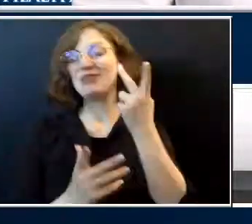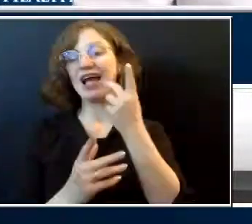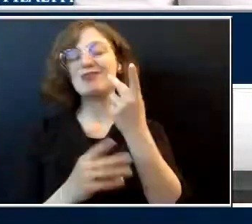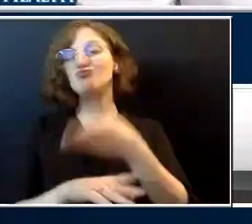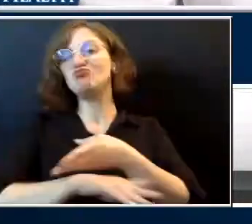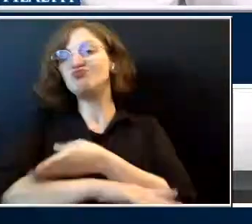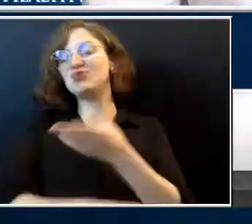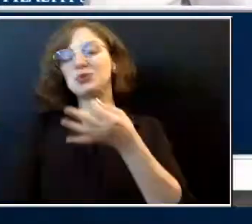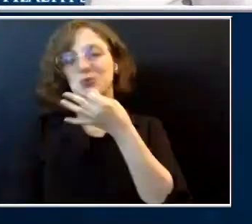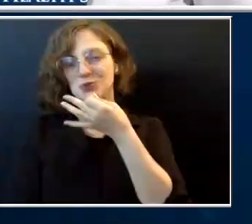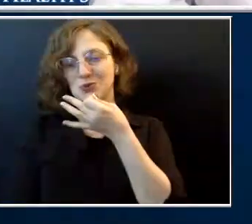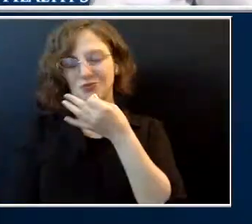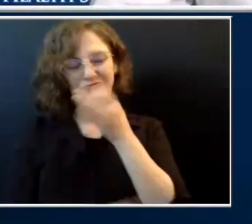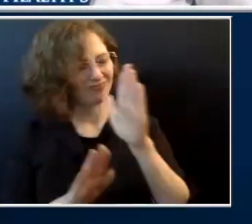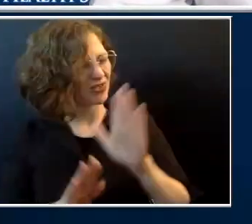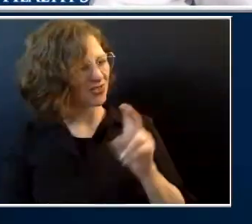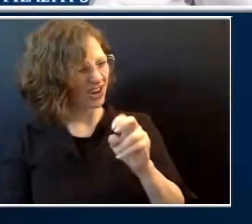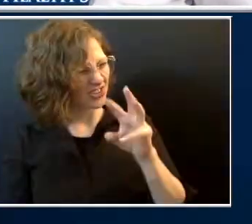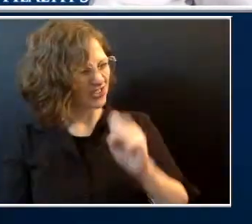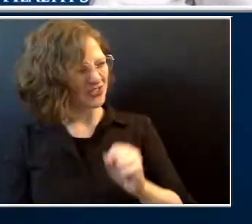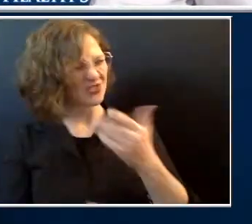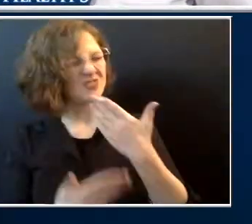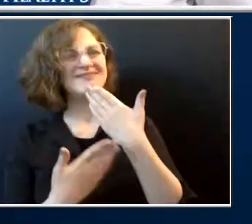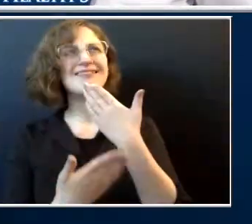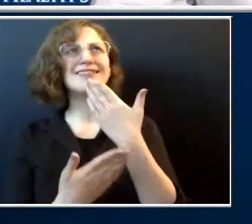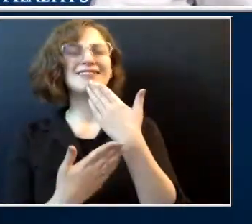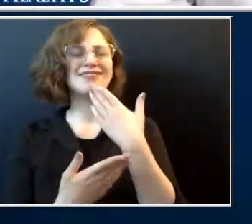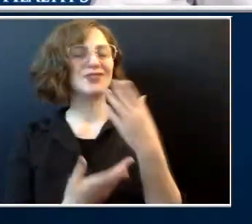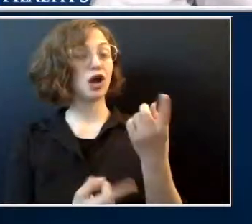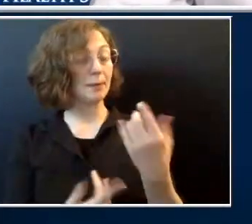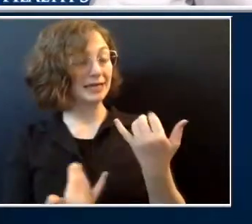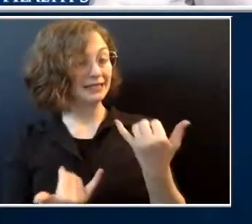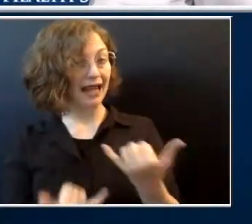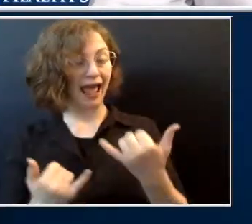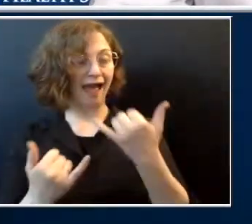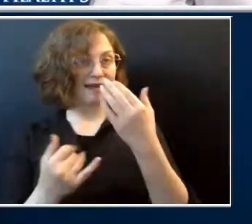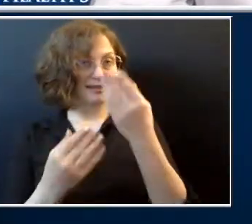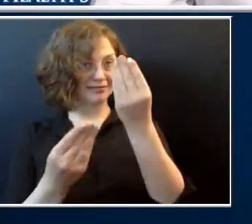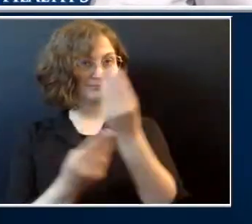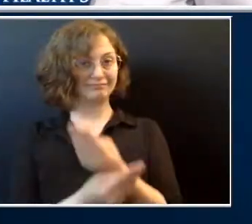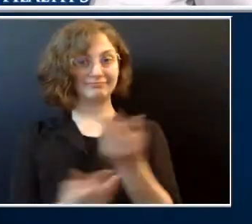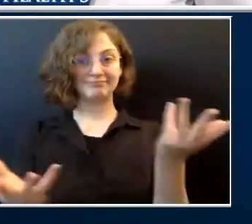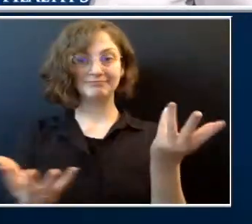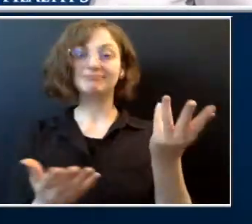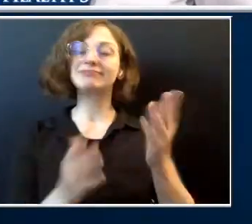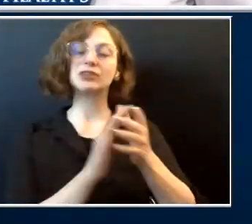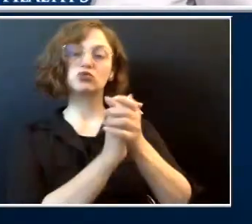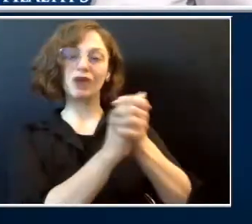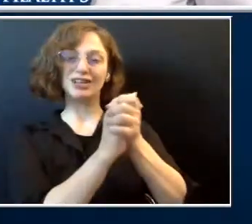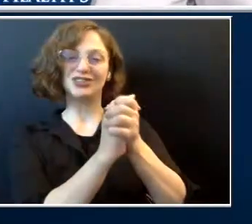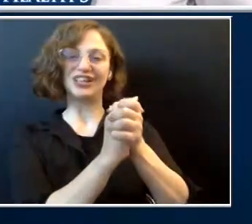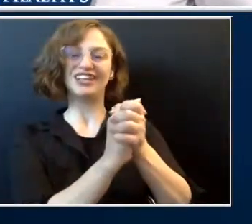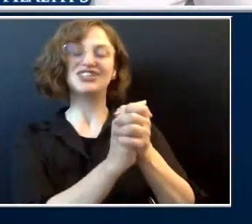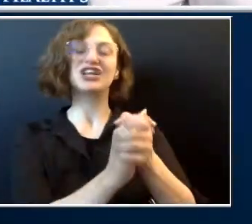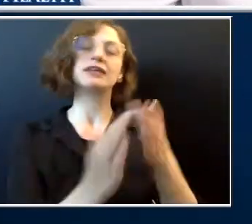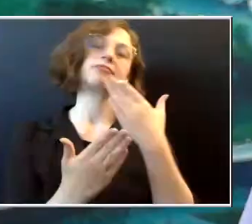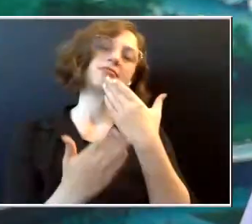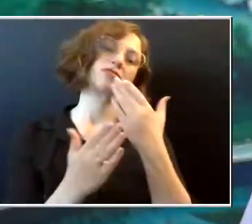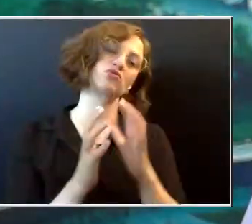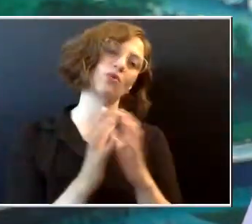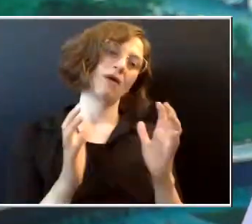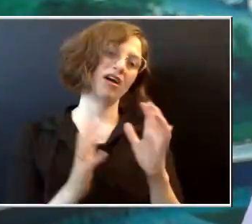here today. Congratulations on that. Congratulations on your leadership, the research you're doing. So thanks, thank you so much. That kind of